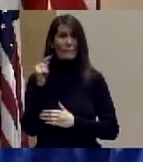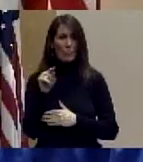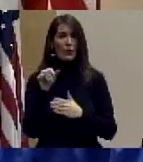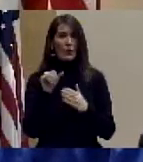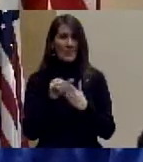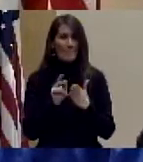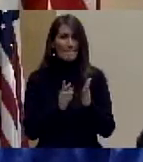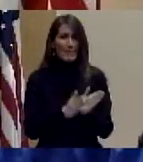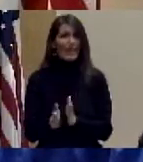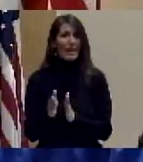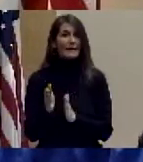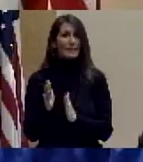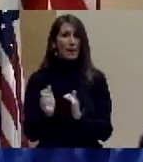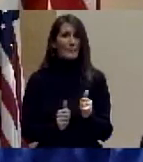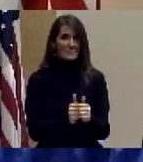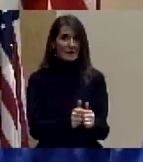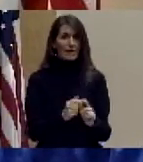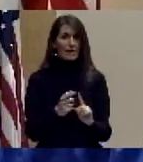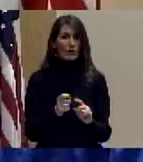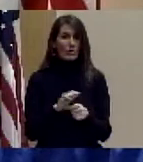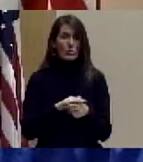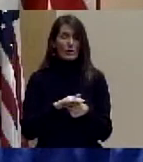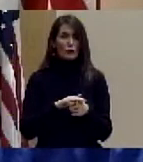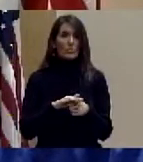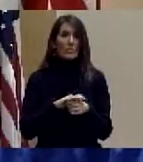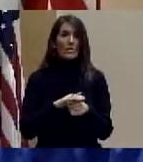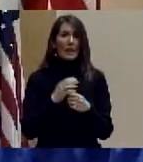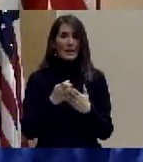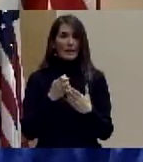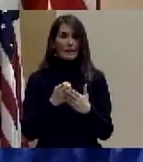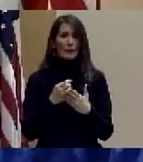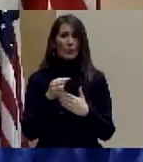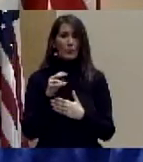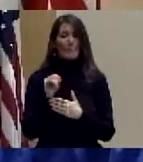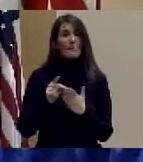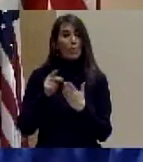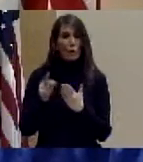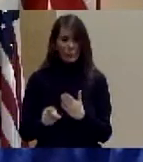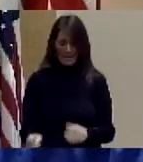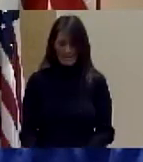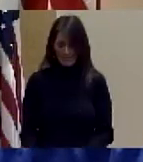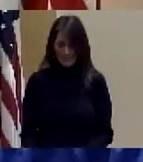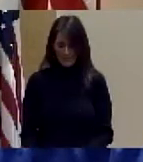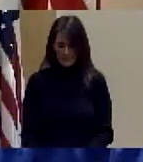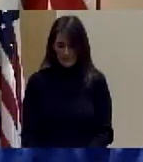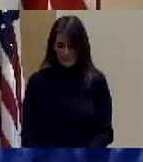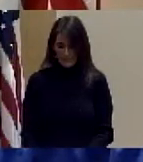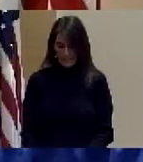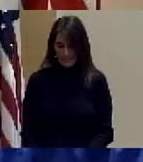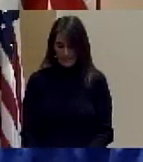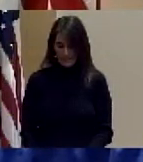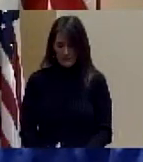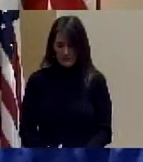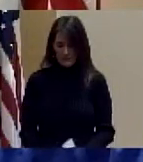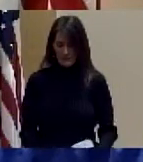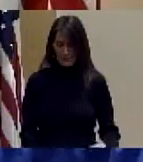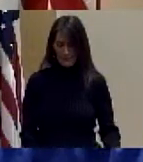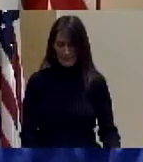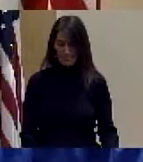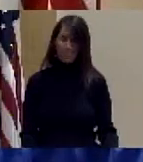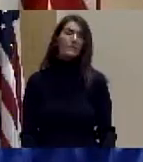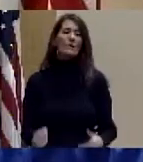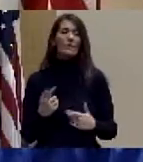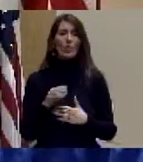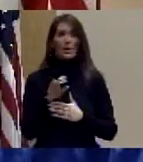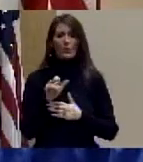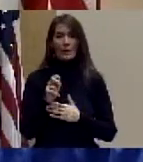comprehensive plan update from the Regional Economic Development Grant Program, based on Brighton's commitment to smart planning for